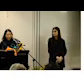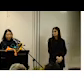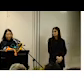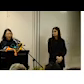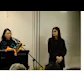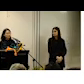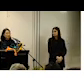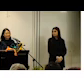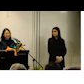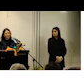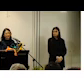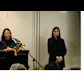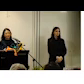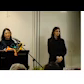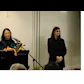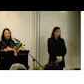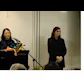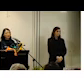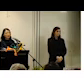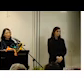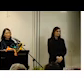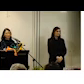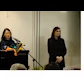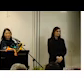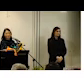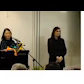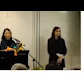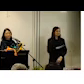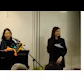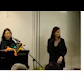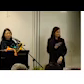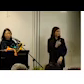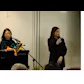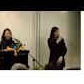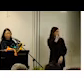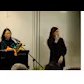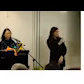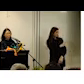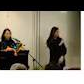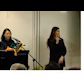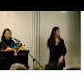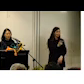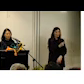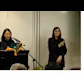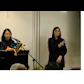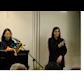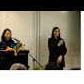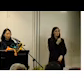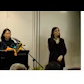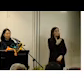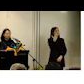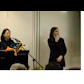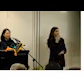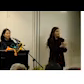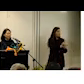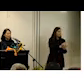And so interestingly, these mutations that cause hyper inhibition experience more severe epilepsy